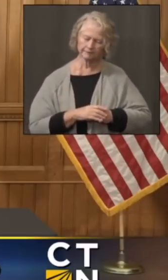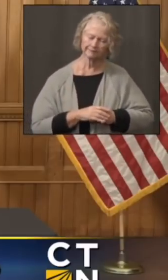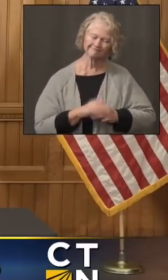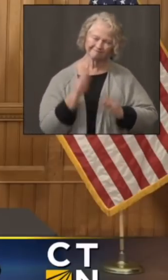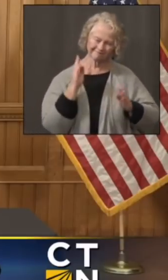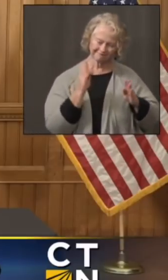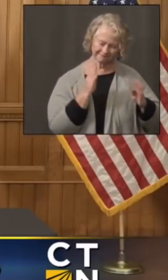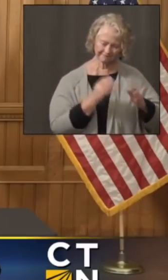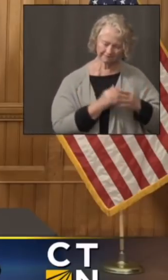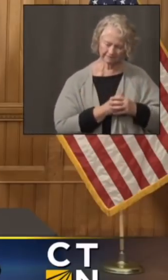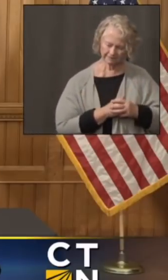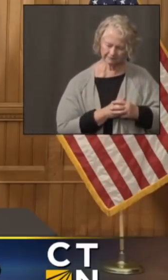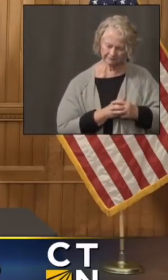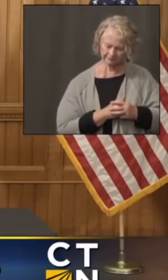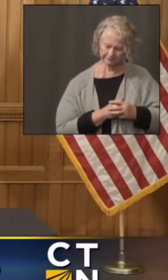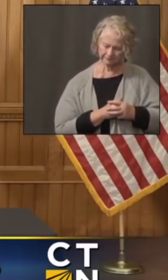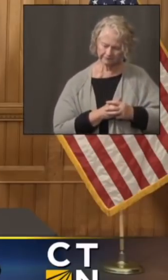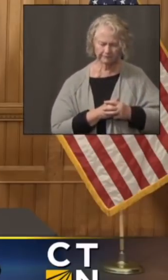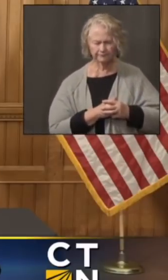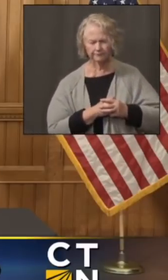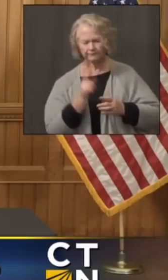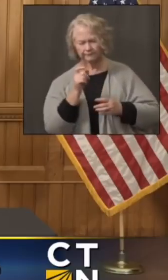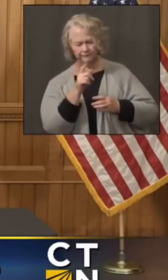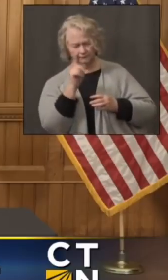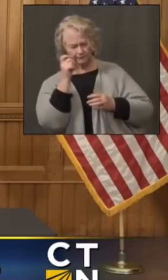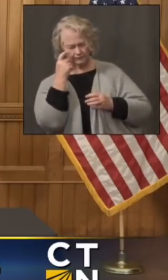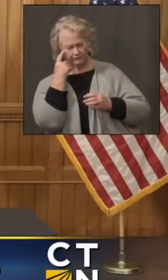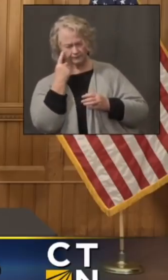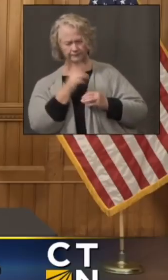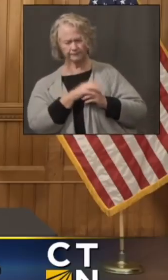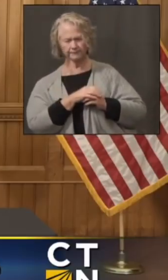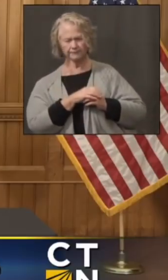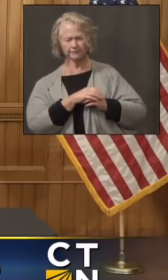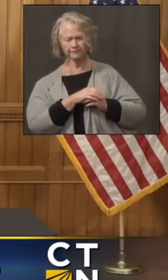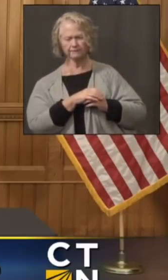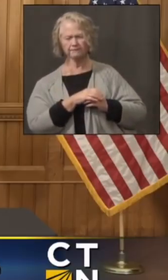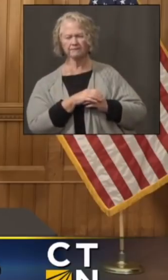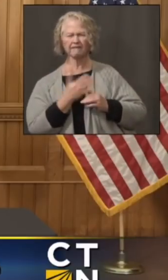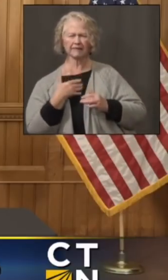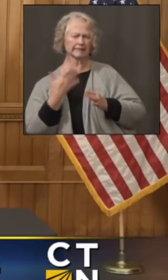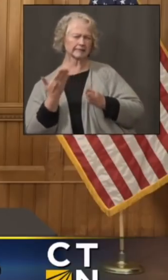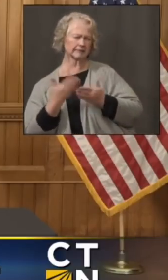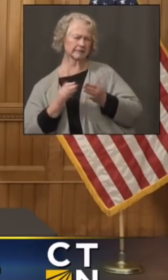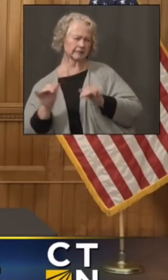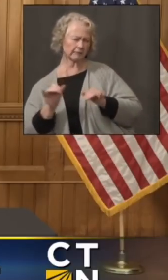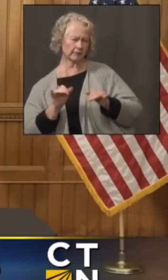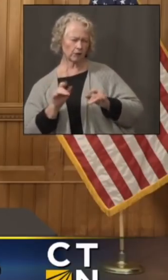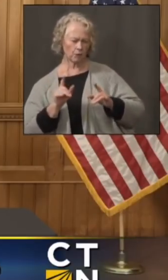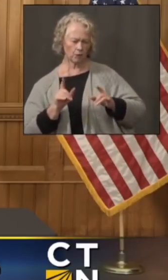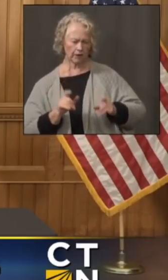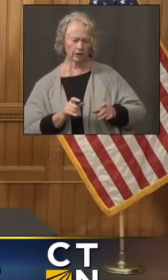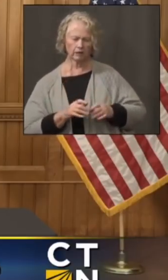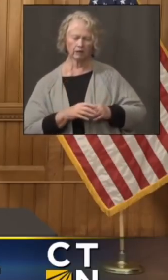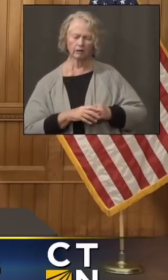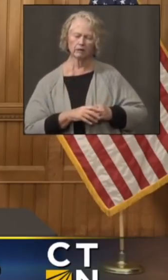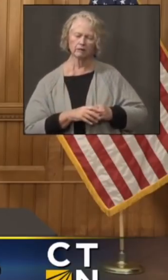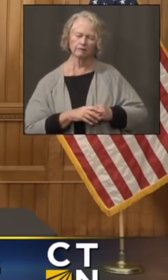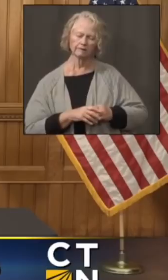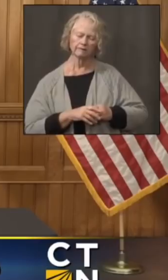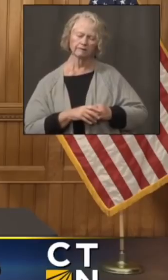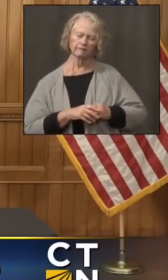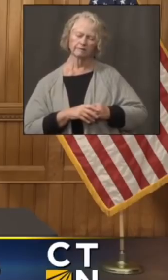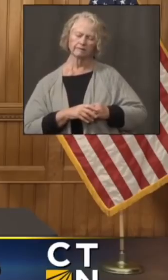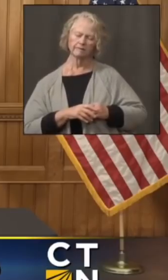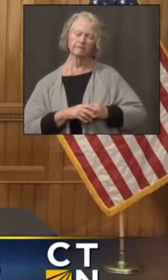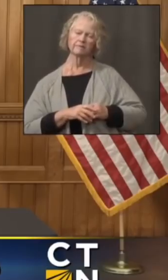Hi, everyone. So, Governor Lamont, continuing on this same line of questioning here, you have Toronto FC playing